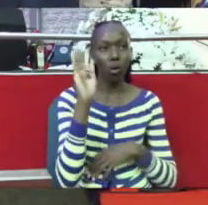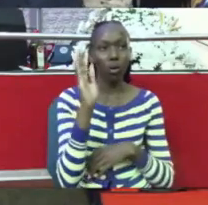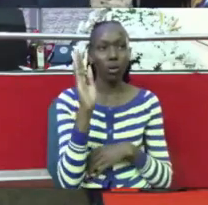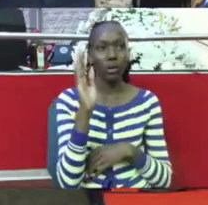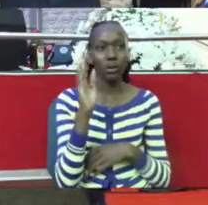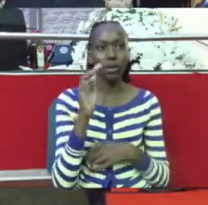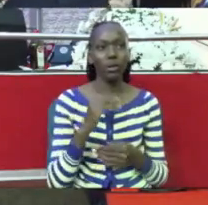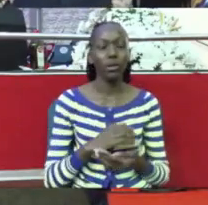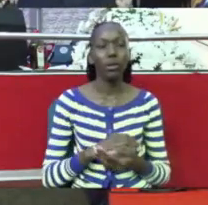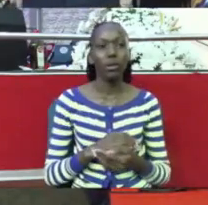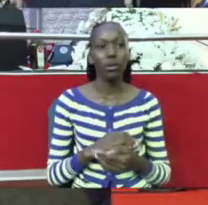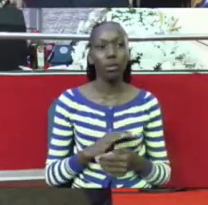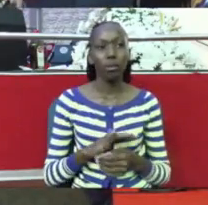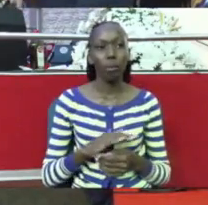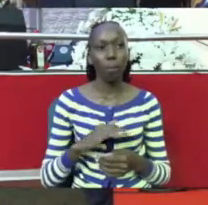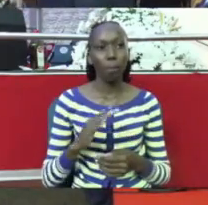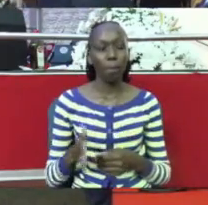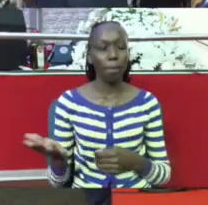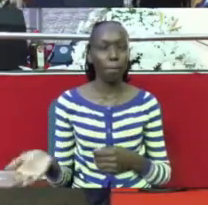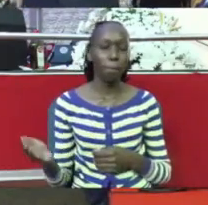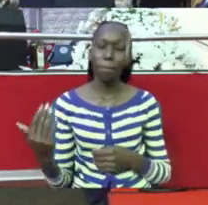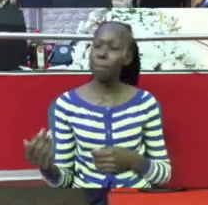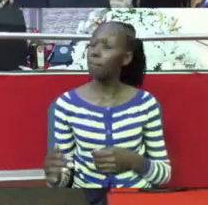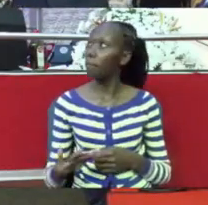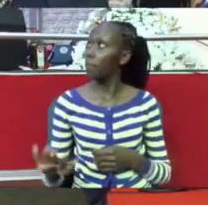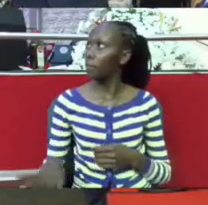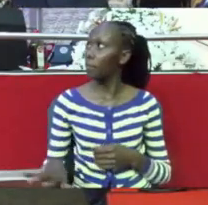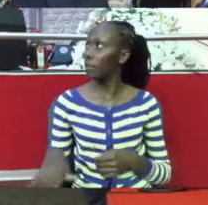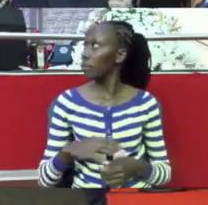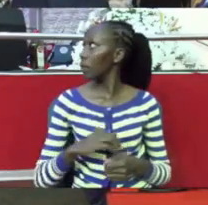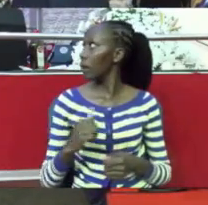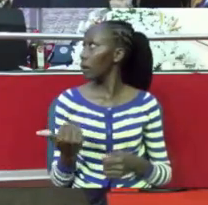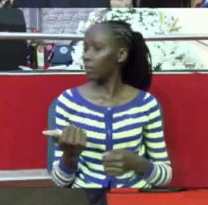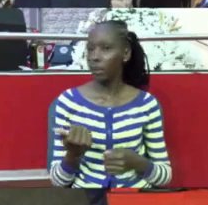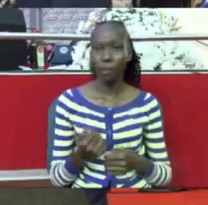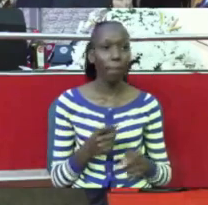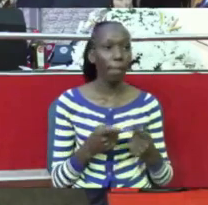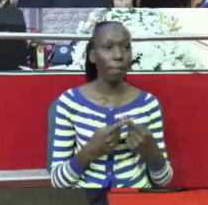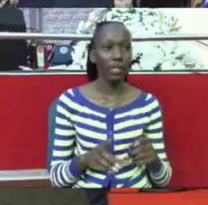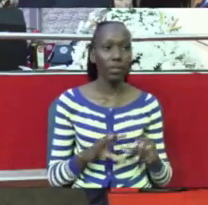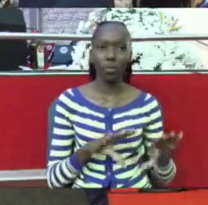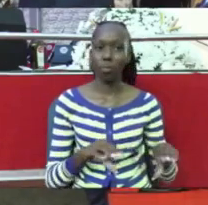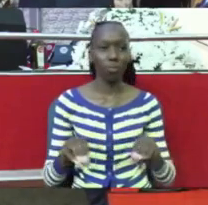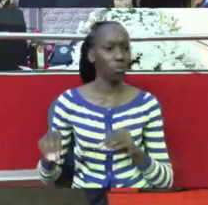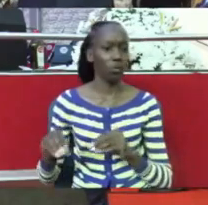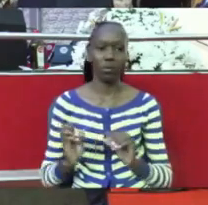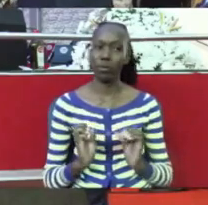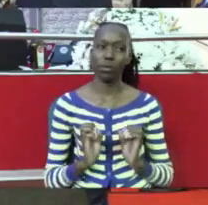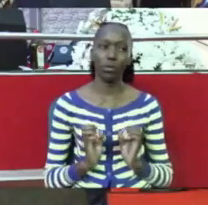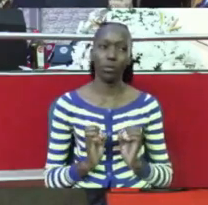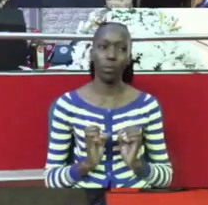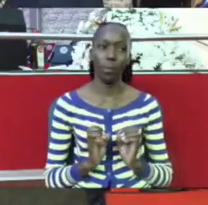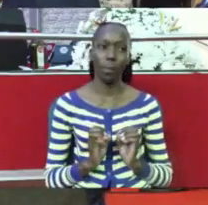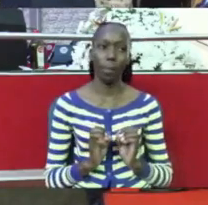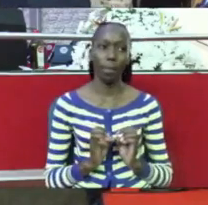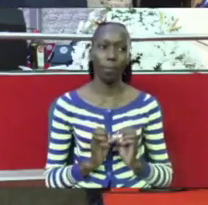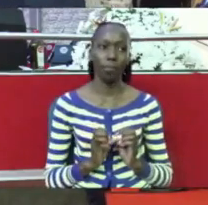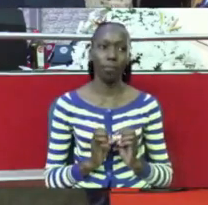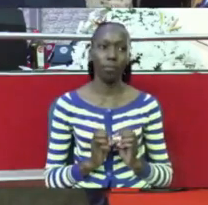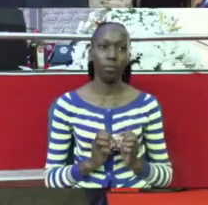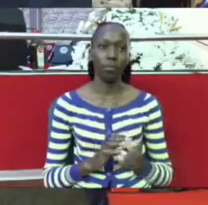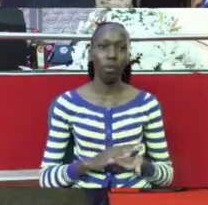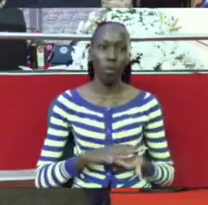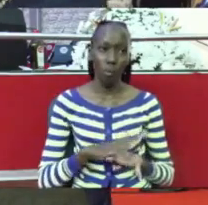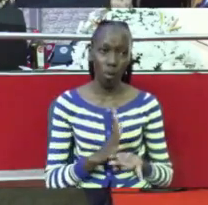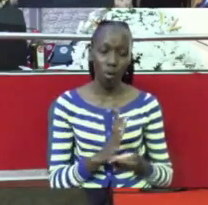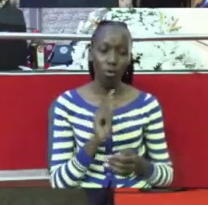Mungu akupatie mahali pengine. But there has not been any movement. Lakini hakujakuwa na hujaweza kusonga. The more you try to move